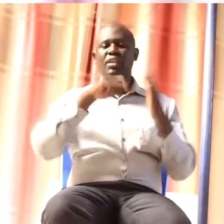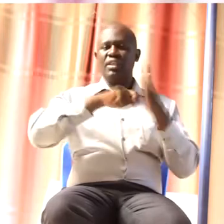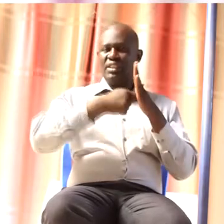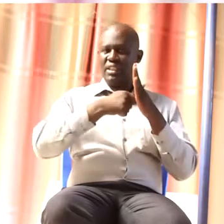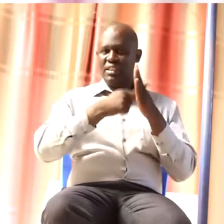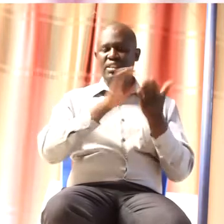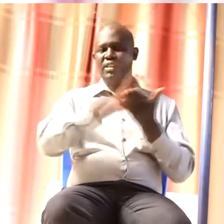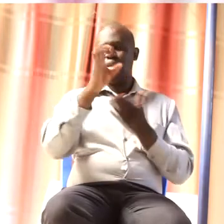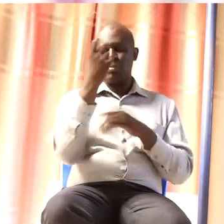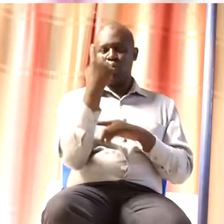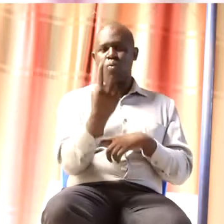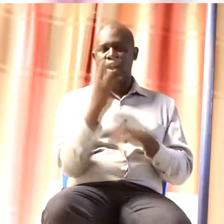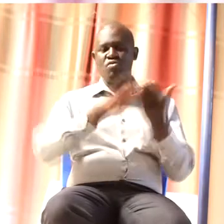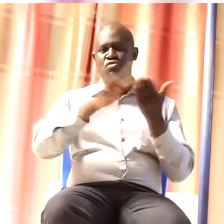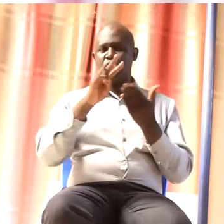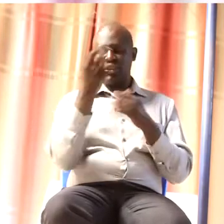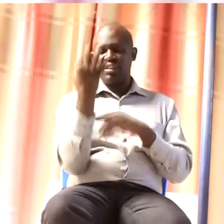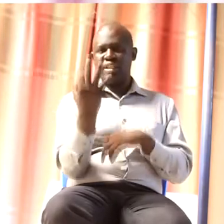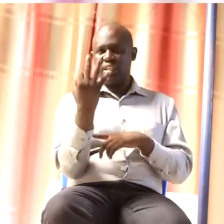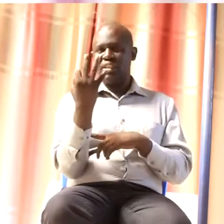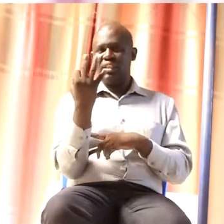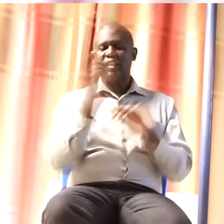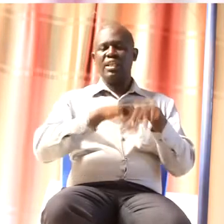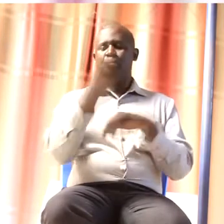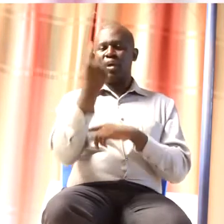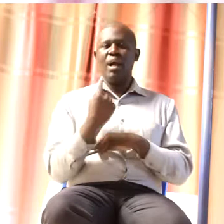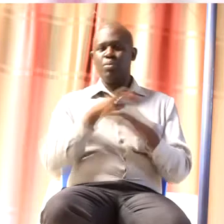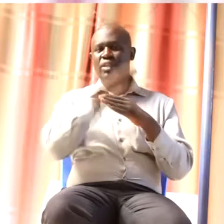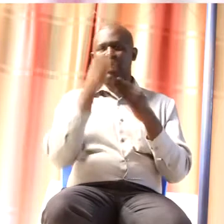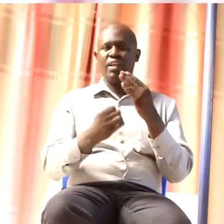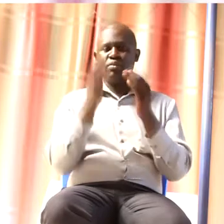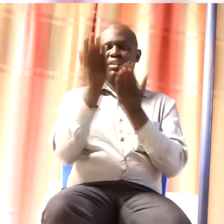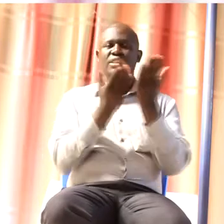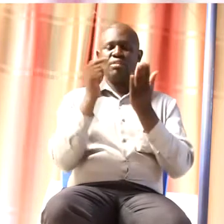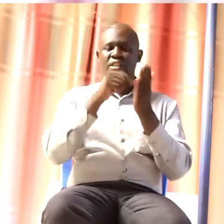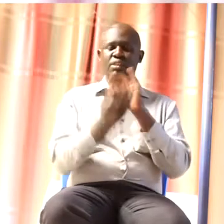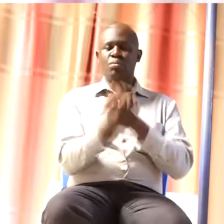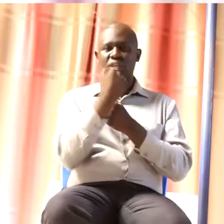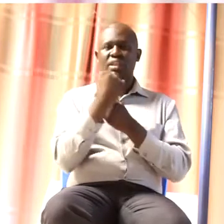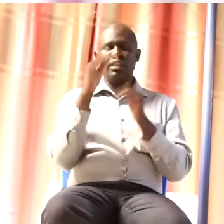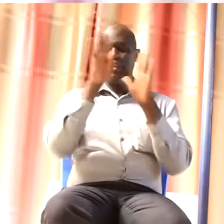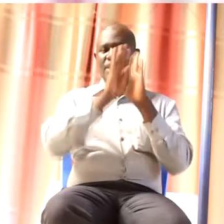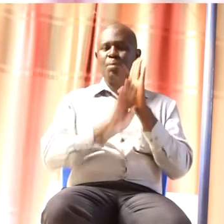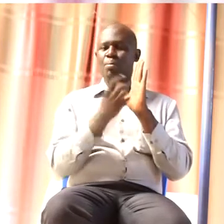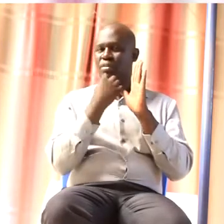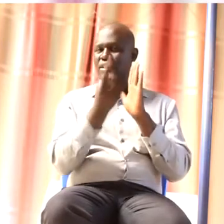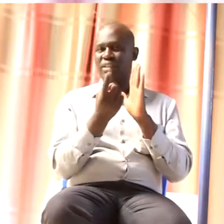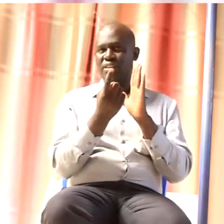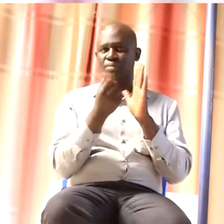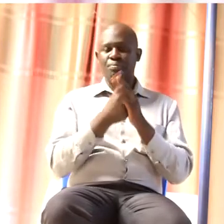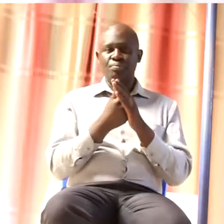1, verses 3. As we almost come to the end of our service this morning, the Bible says, I'll just stand there